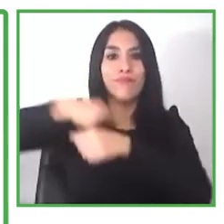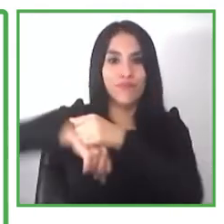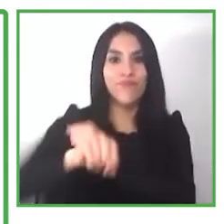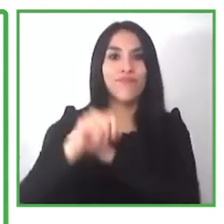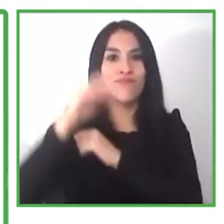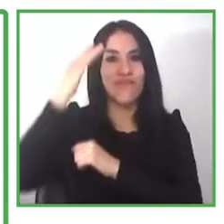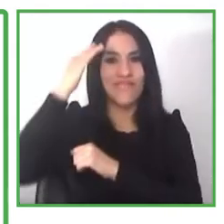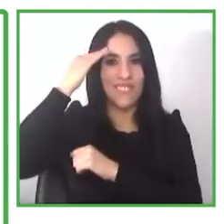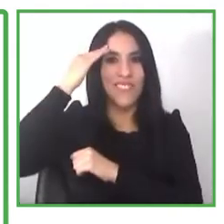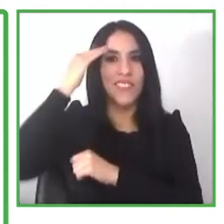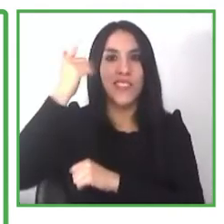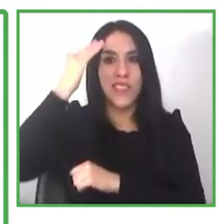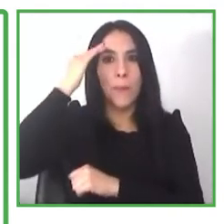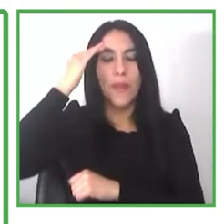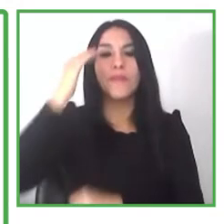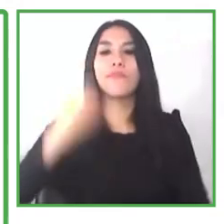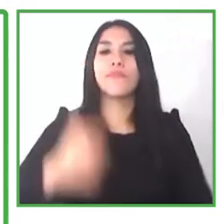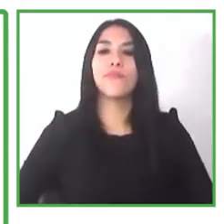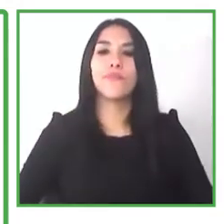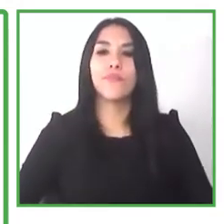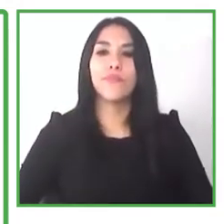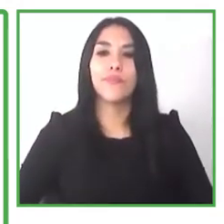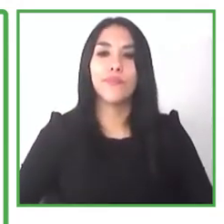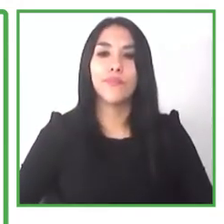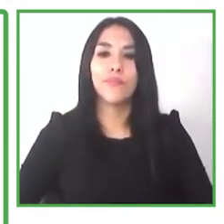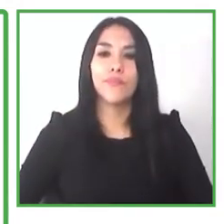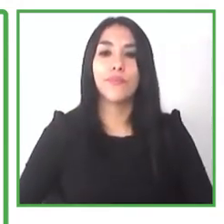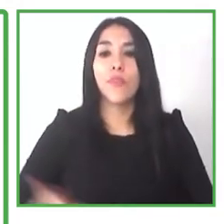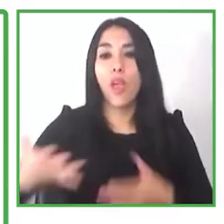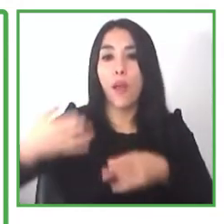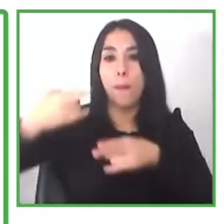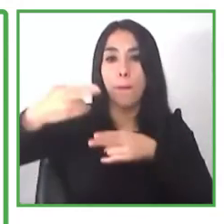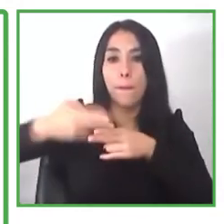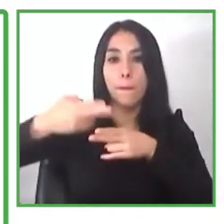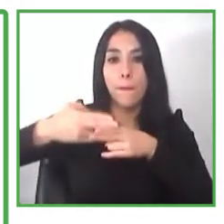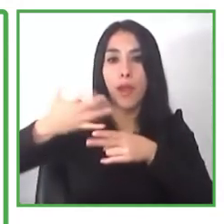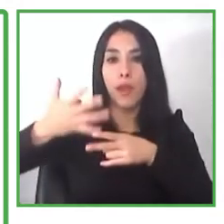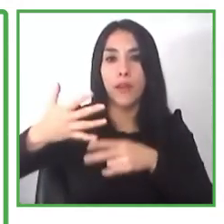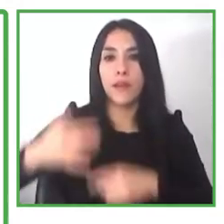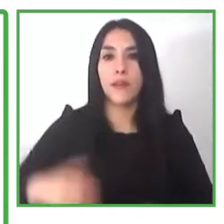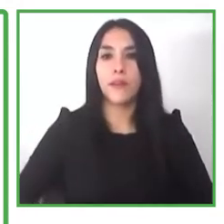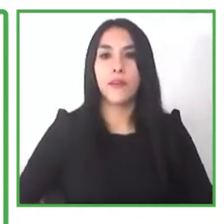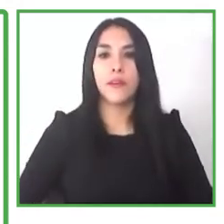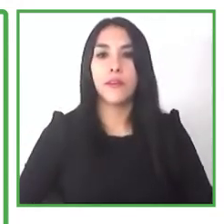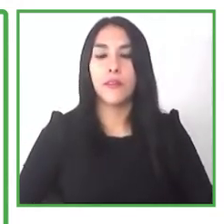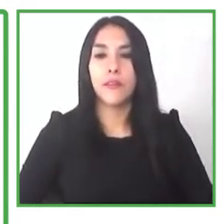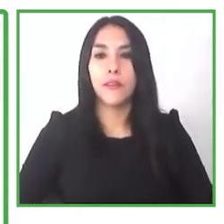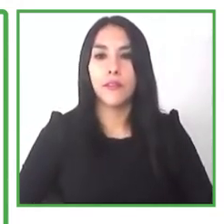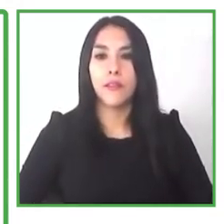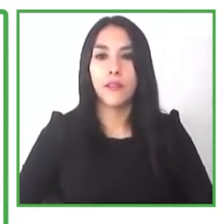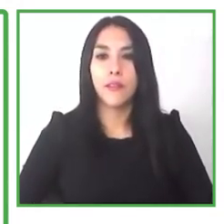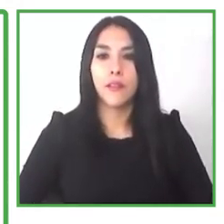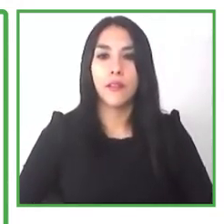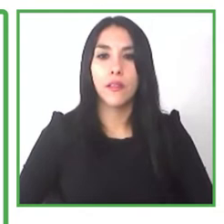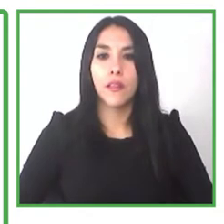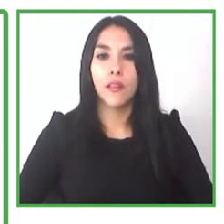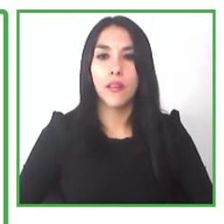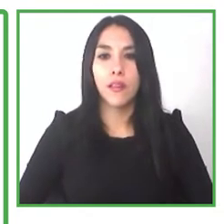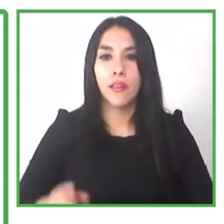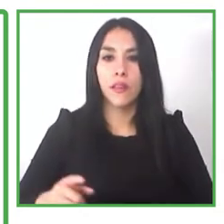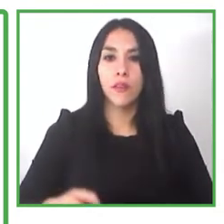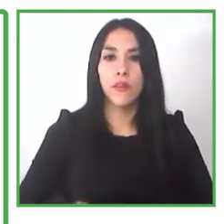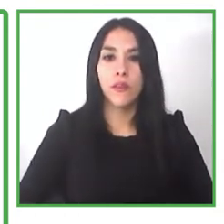and i've just gone blank because i'm doing this presentation anyway nadine has a um the the intellectual disability